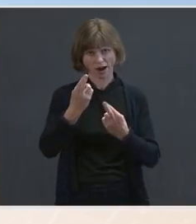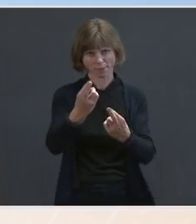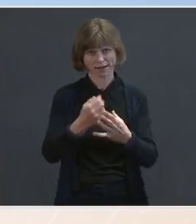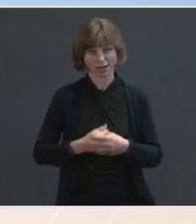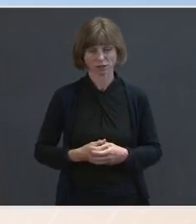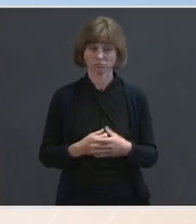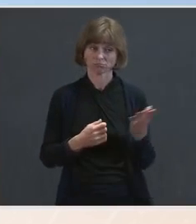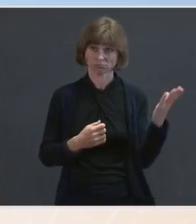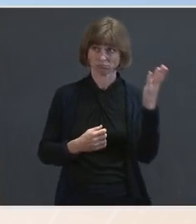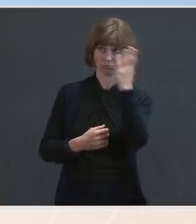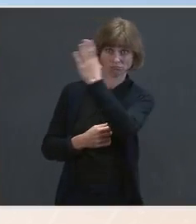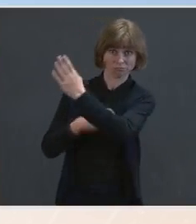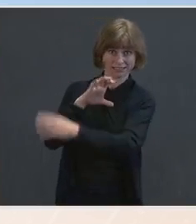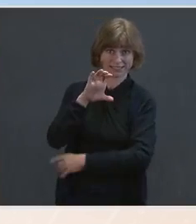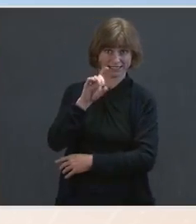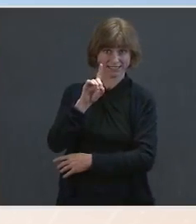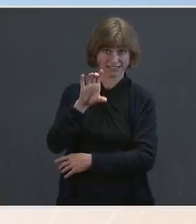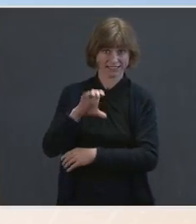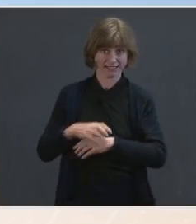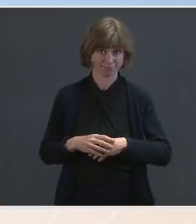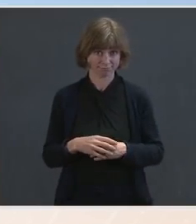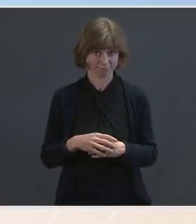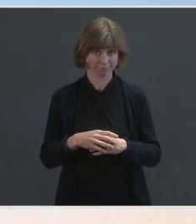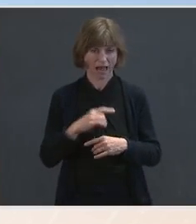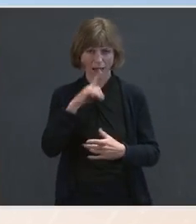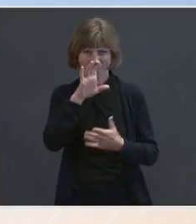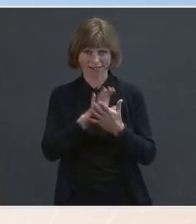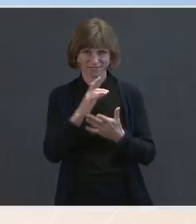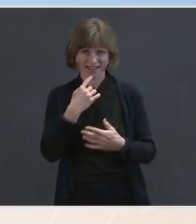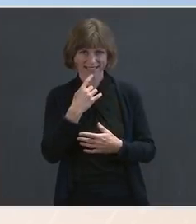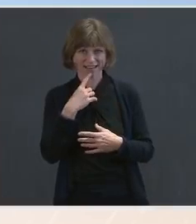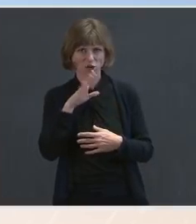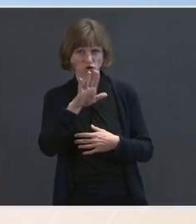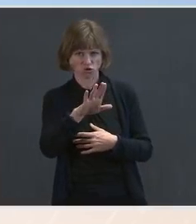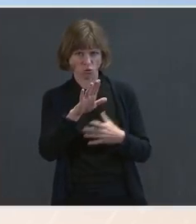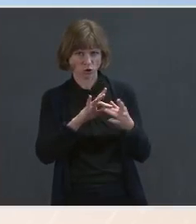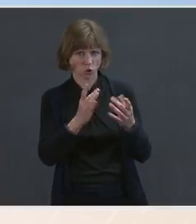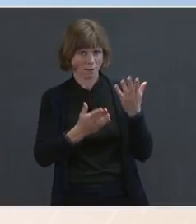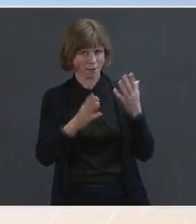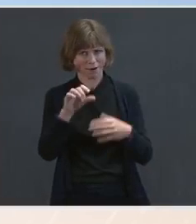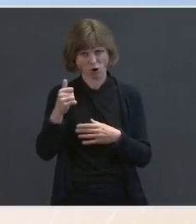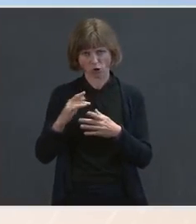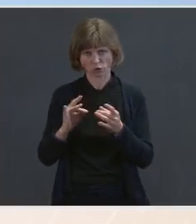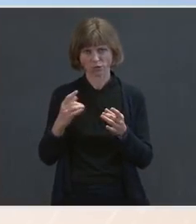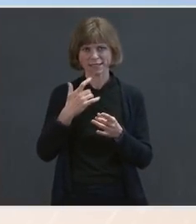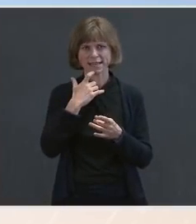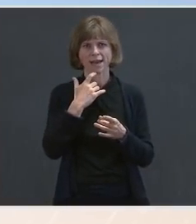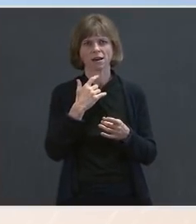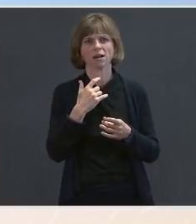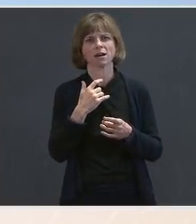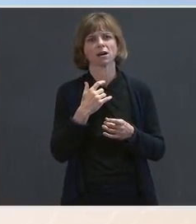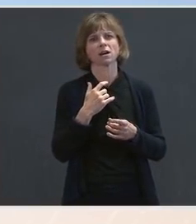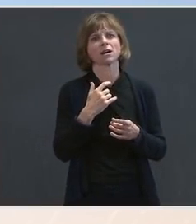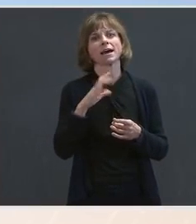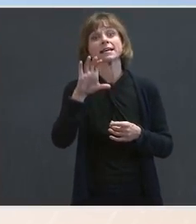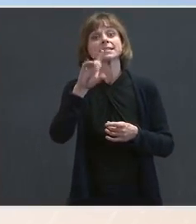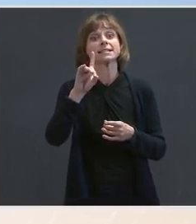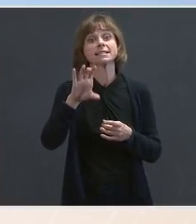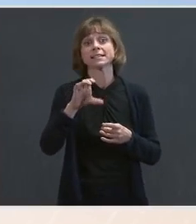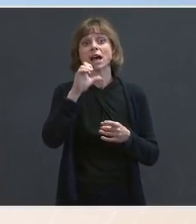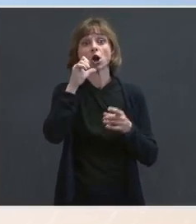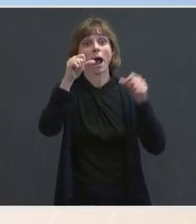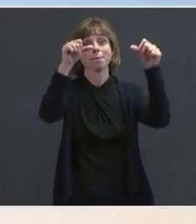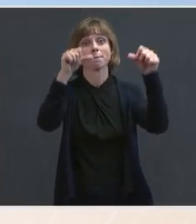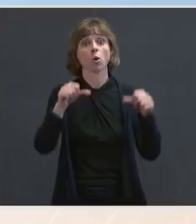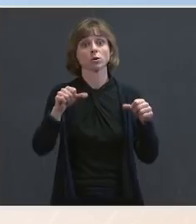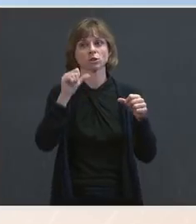to the CDC. I believe they said in your story, or maybe another story perhaps, that the CDC's guidance will not be posted tomorrow.